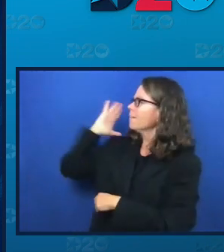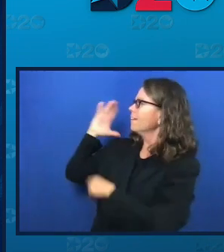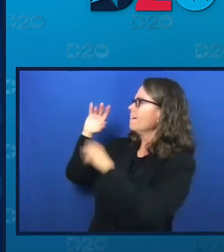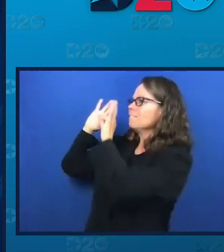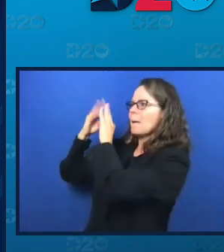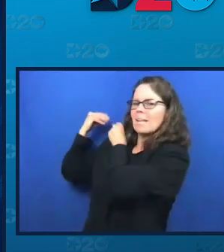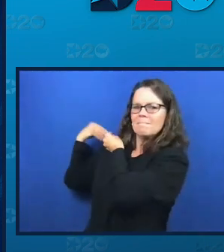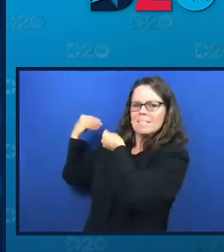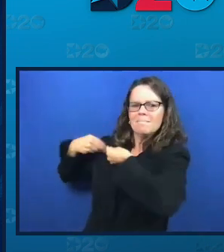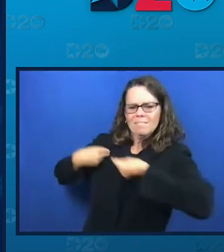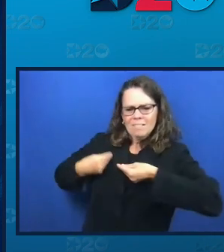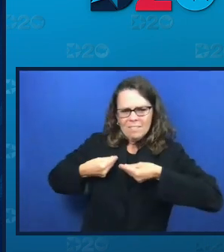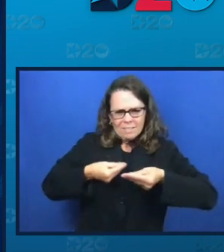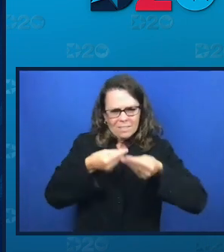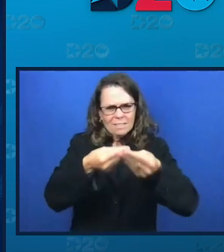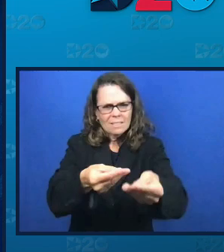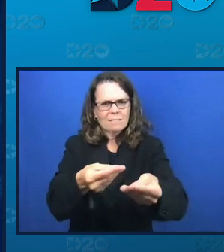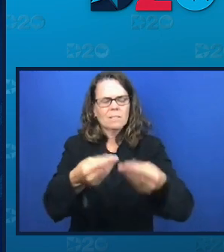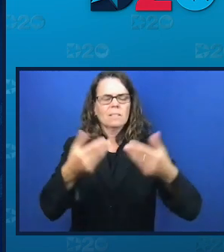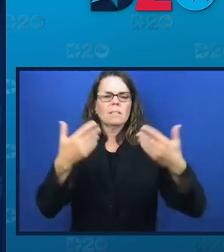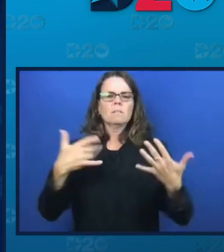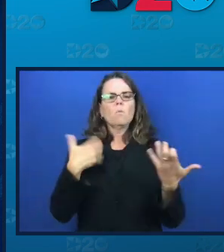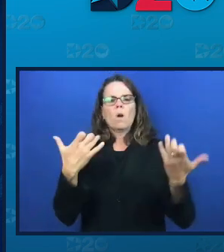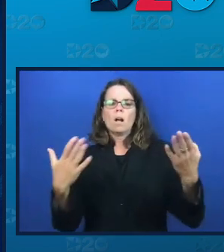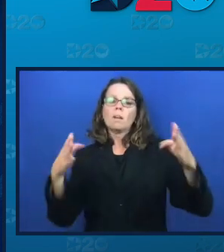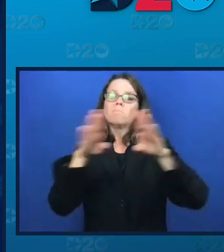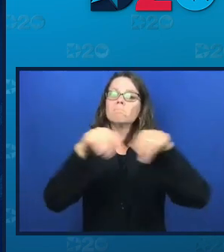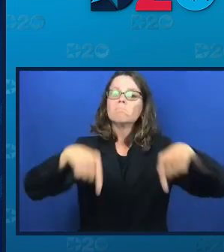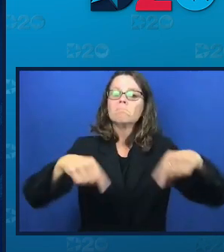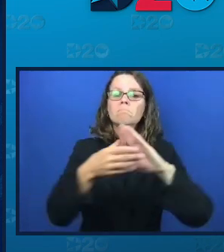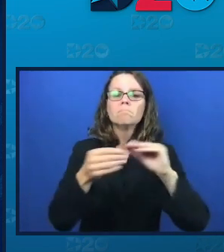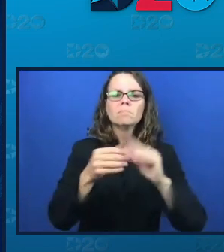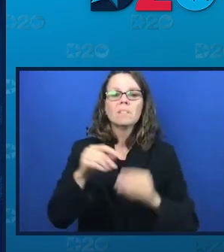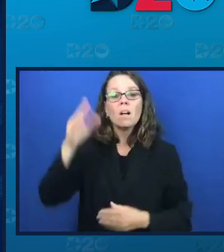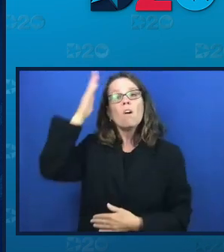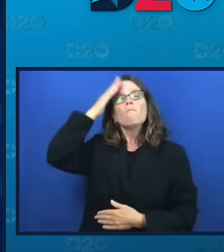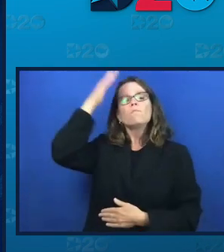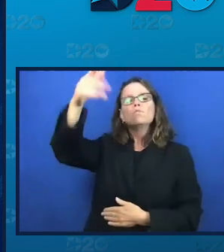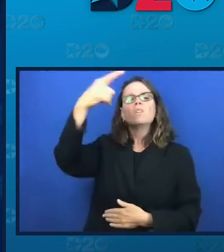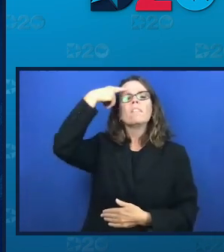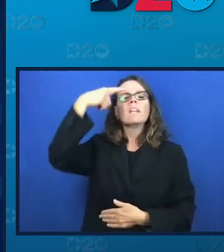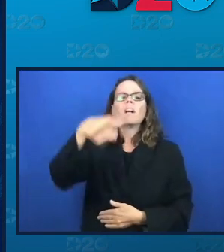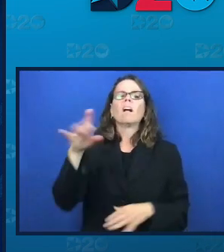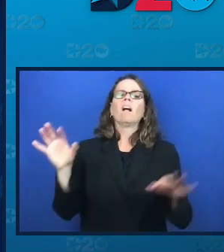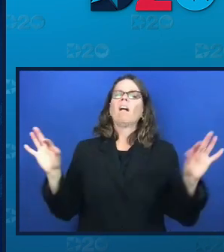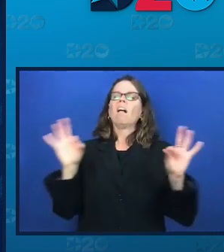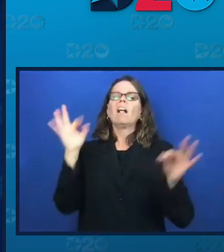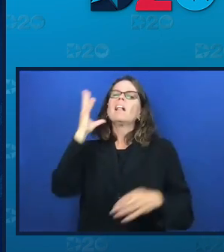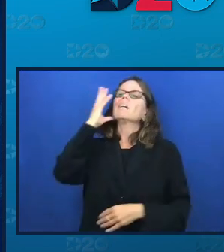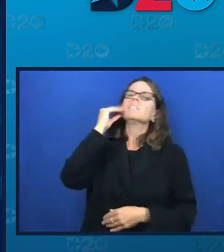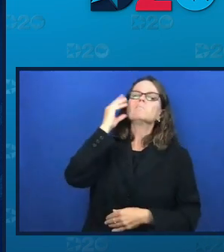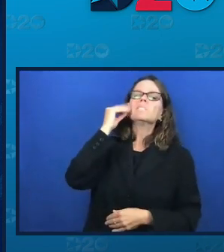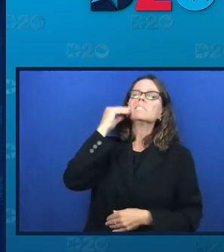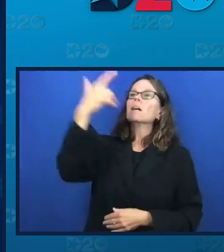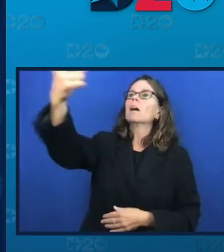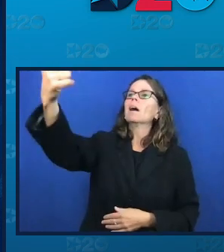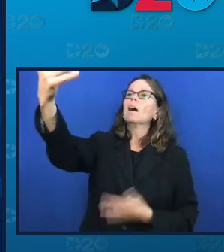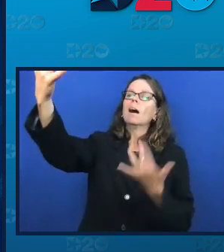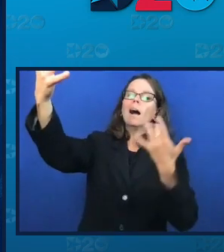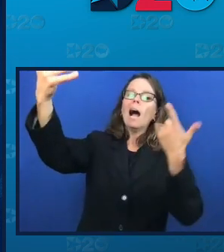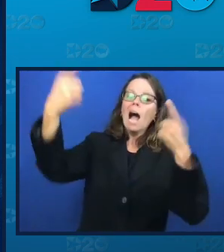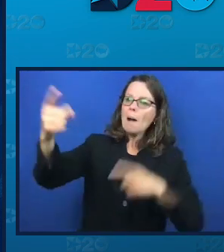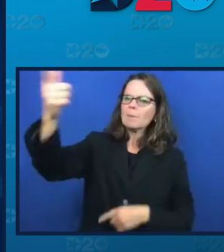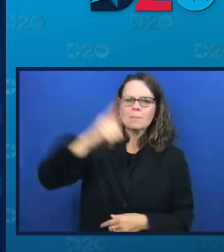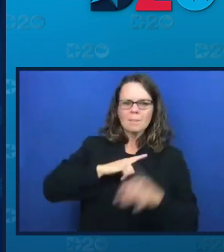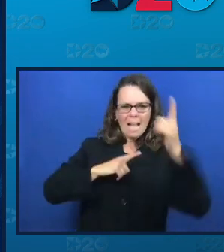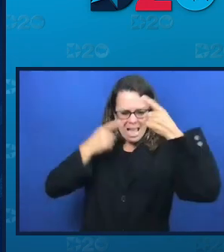is not just something to experience, it's something to manifest. It's inside of us, not just in front of us. It's our decision, not our conditions,